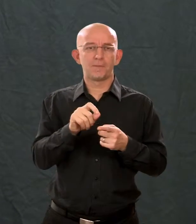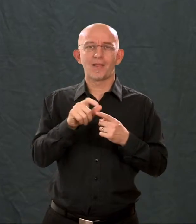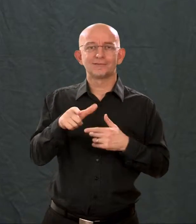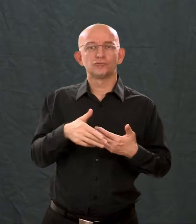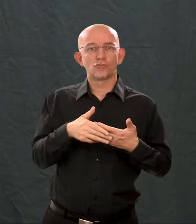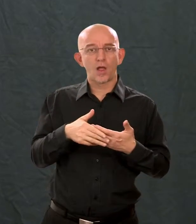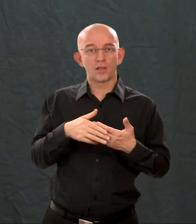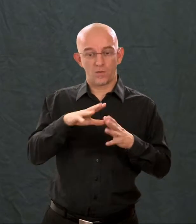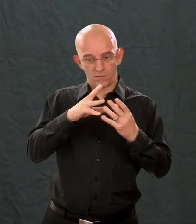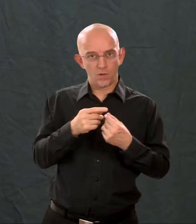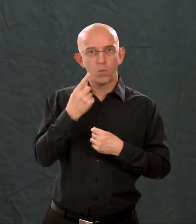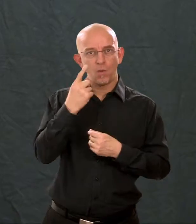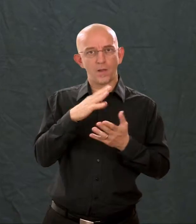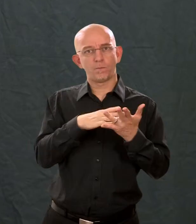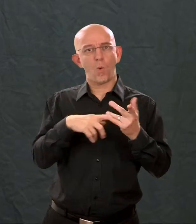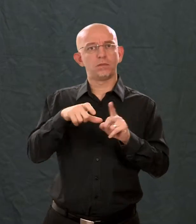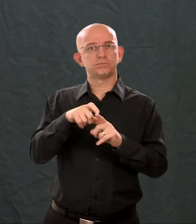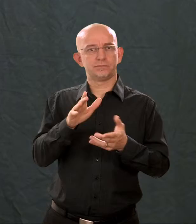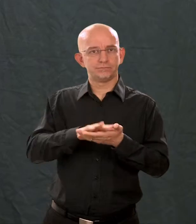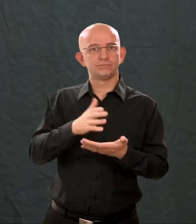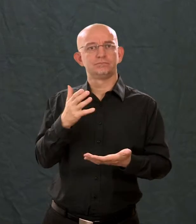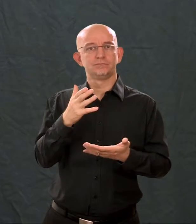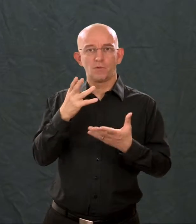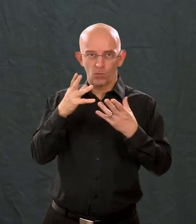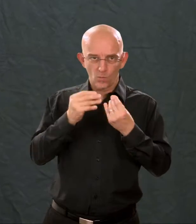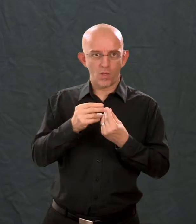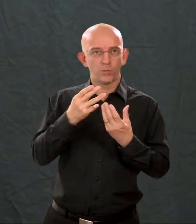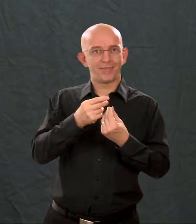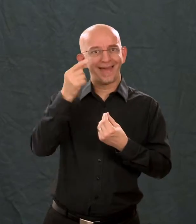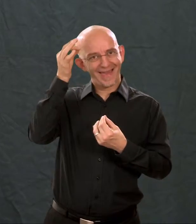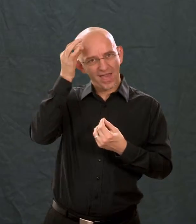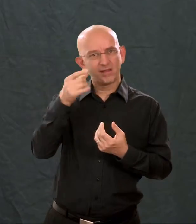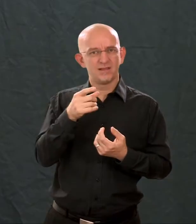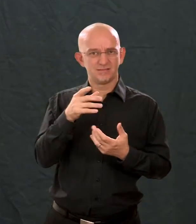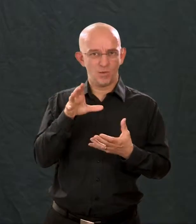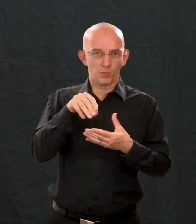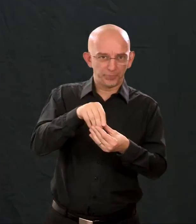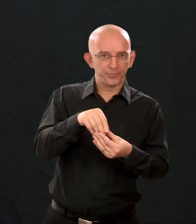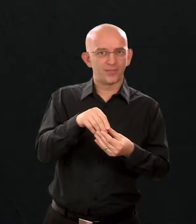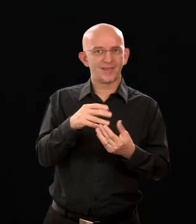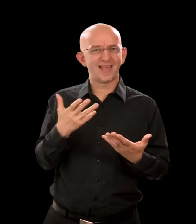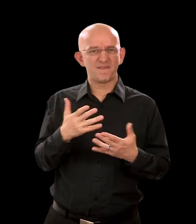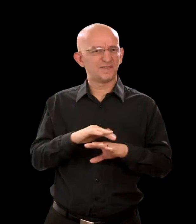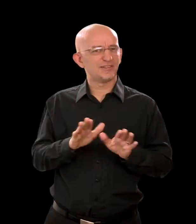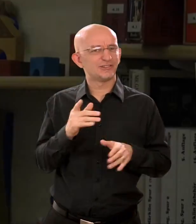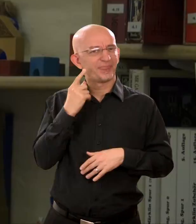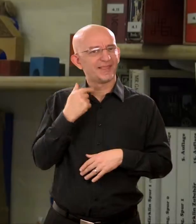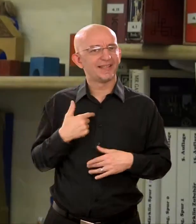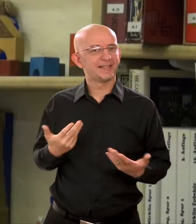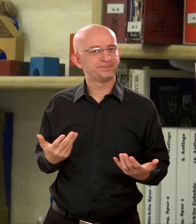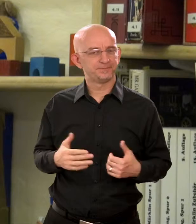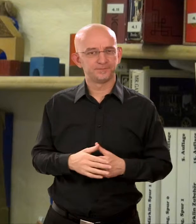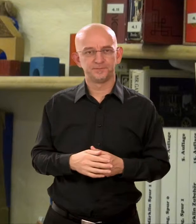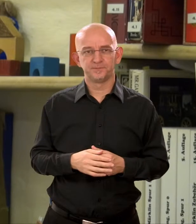one mould, with moulded hair. I don't think you get dolls like that nowadays.